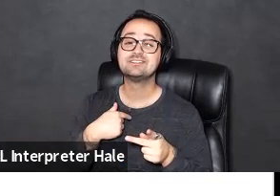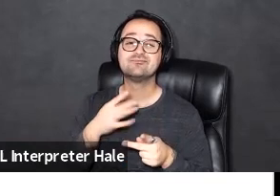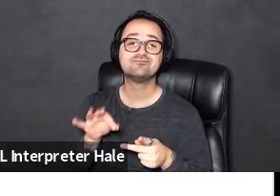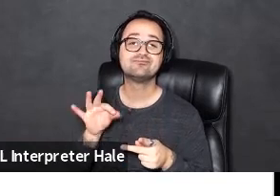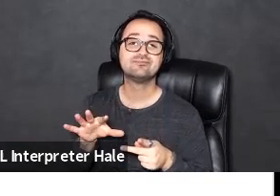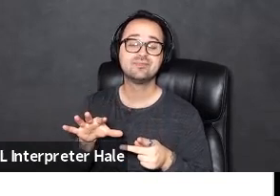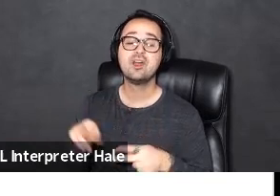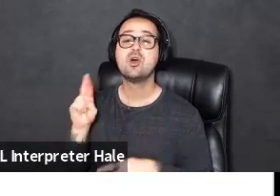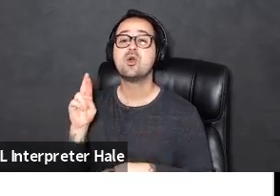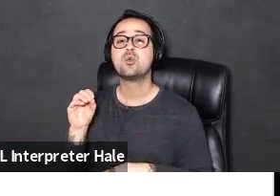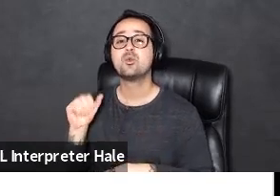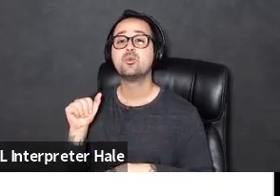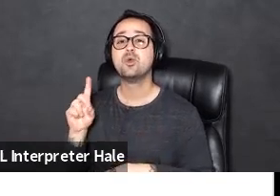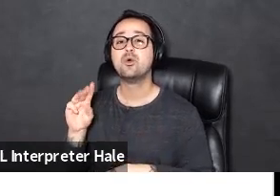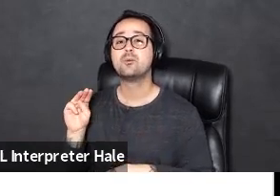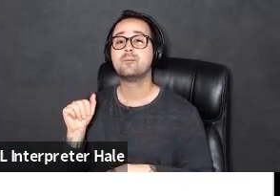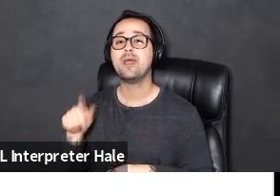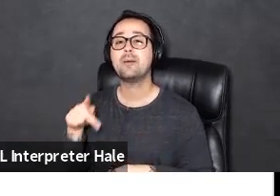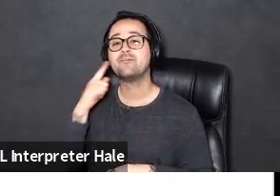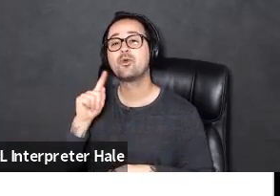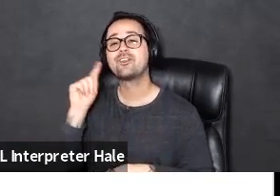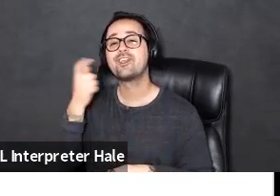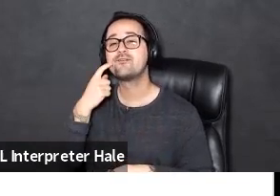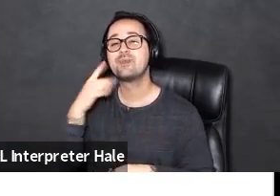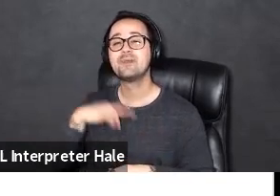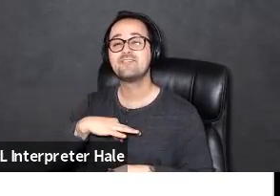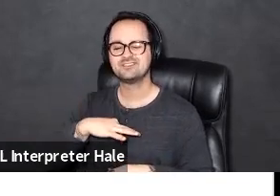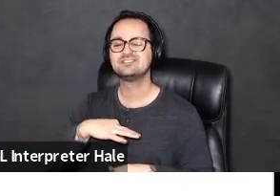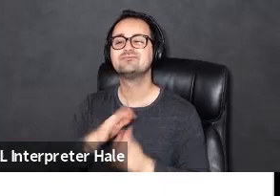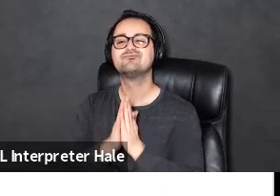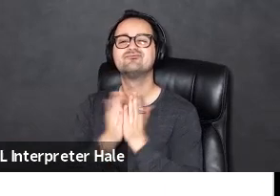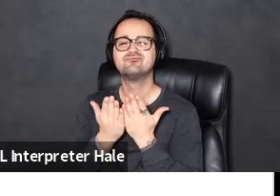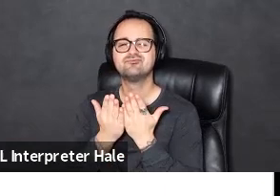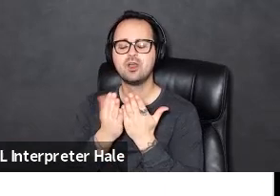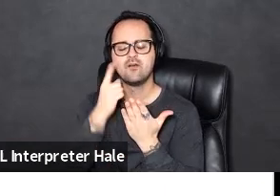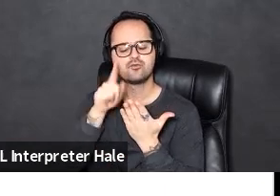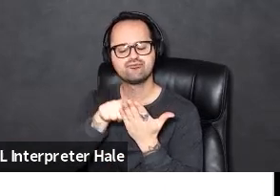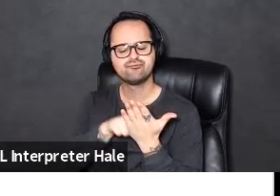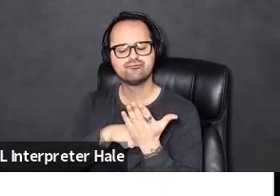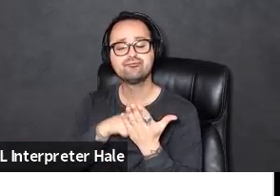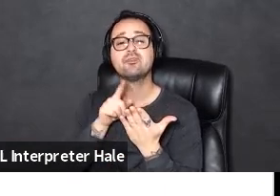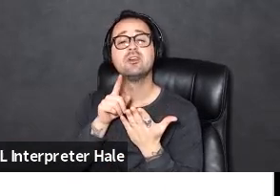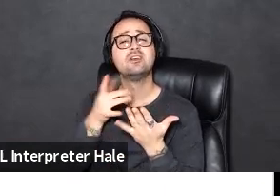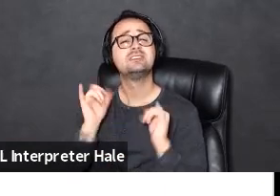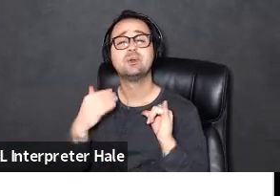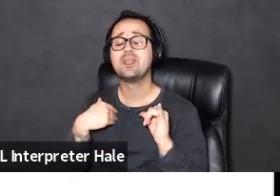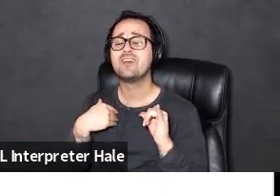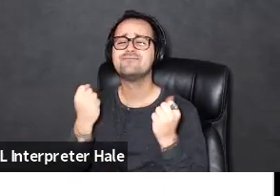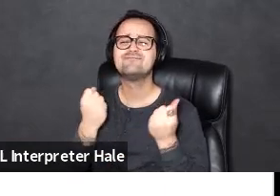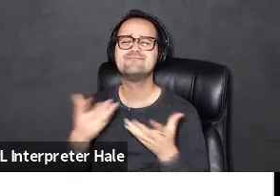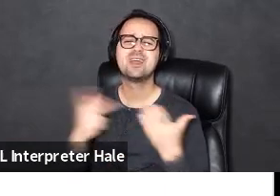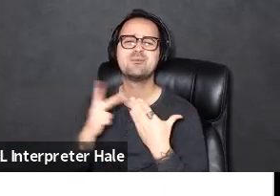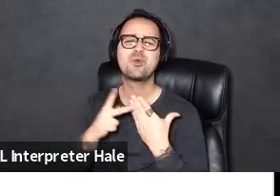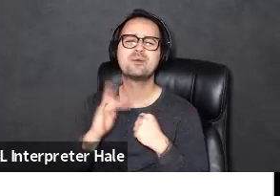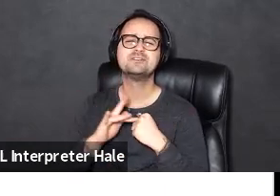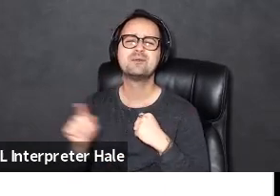that roadmap to government benefits that we mentioned as a reach out, as a way to go through that. But there are a lot of programs out there and